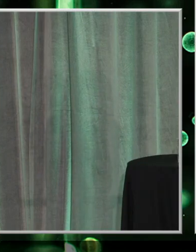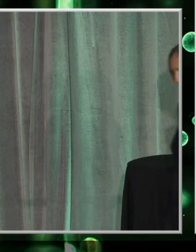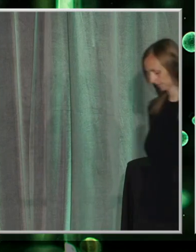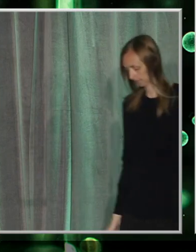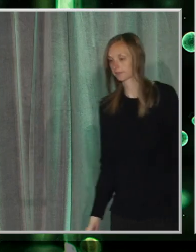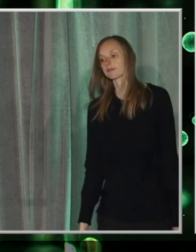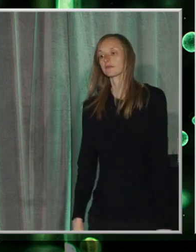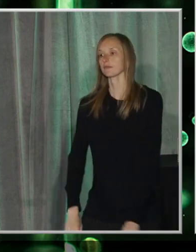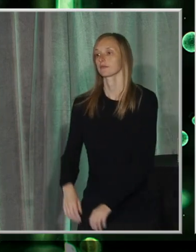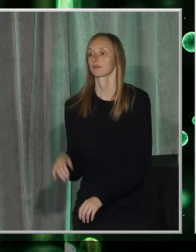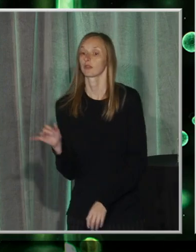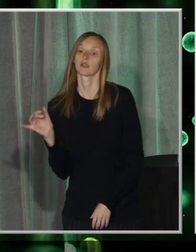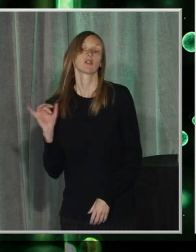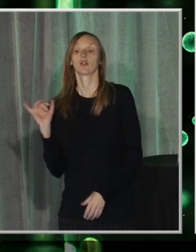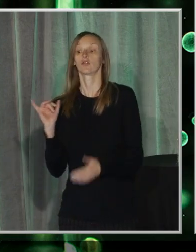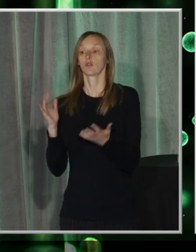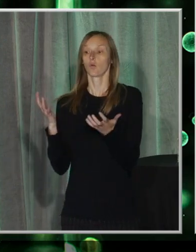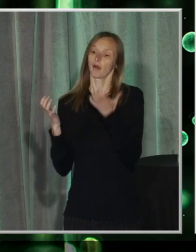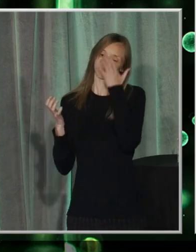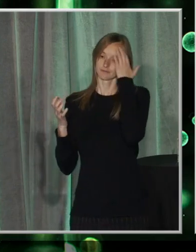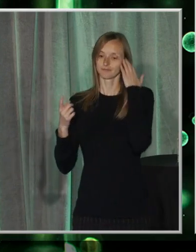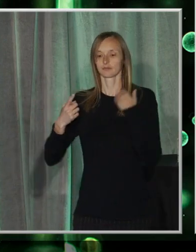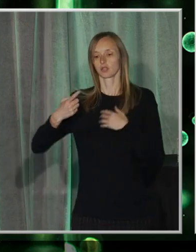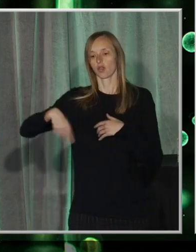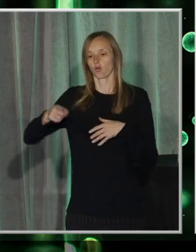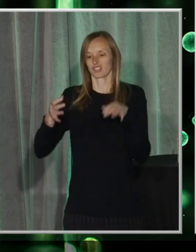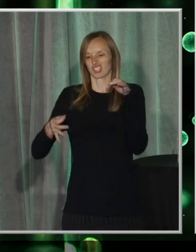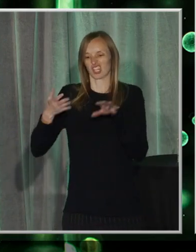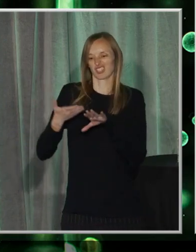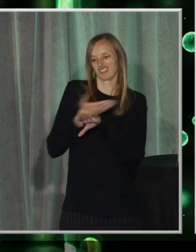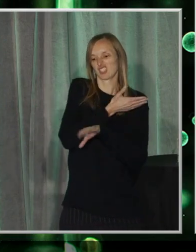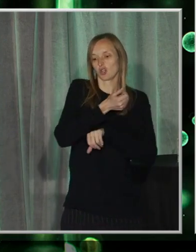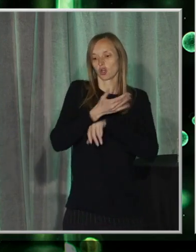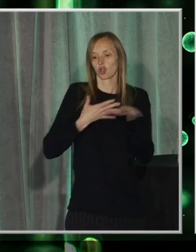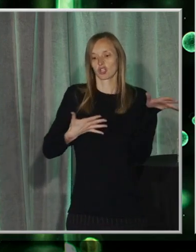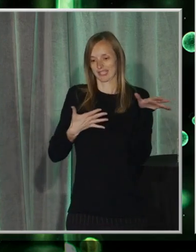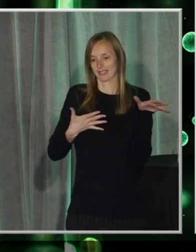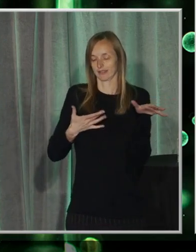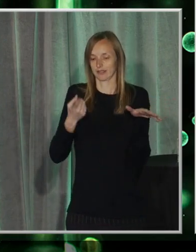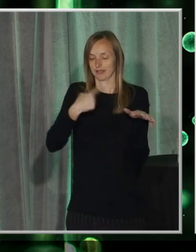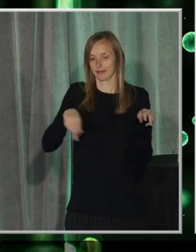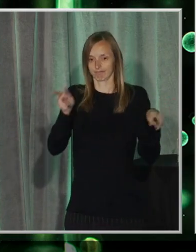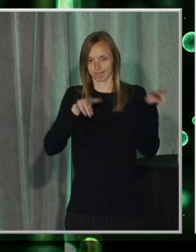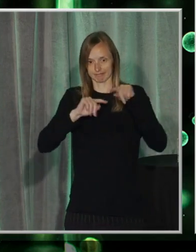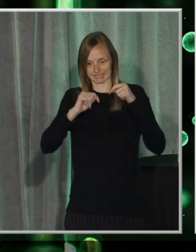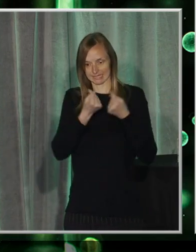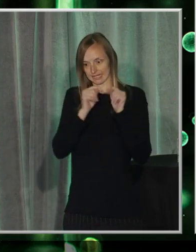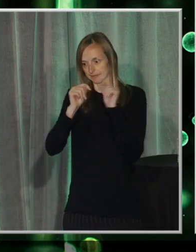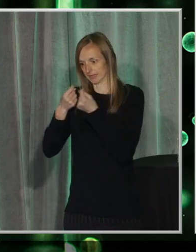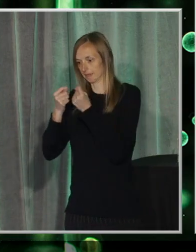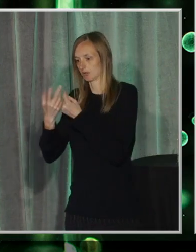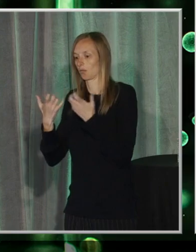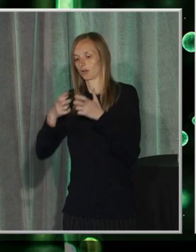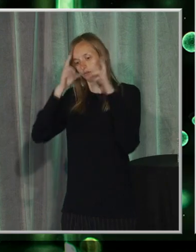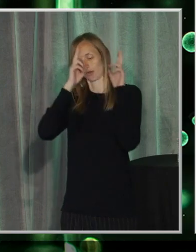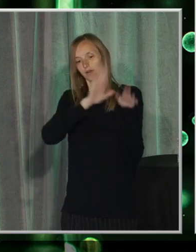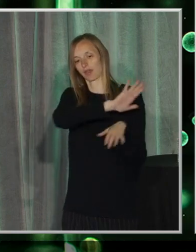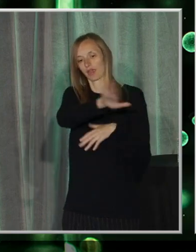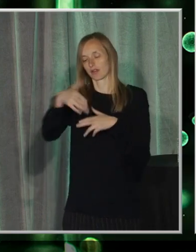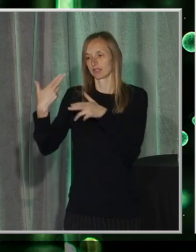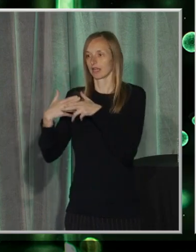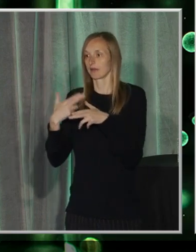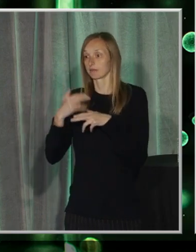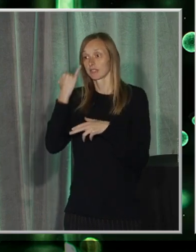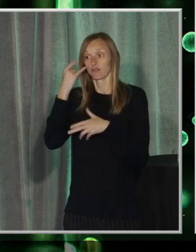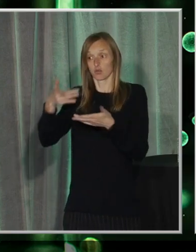We would also like to recognize this year's preliminary judges, who were key in reviewing teams' work throughout the first phase. If you're